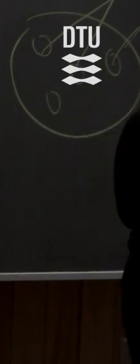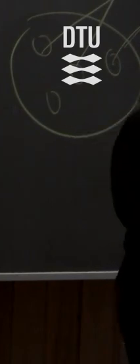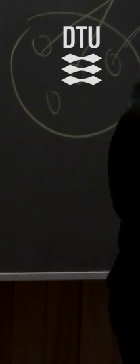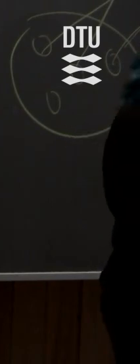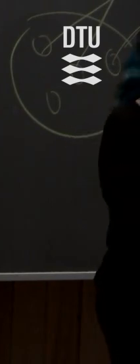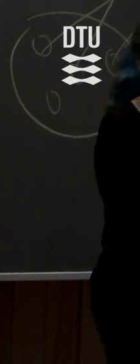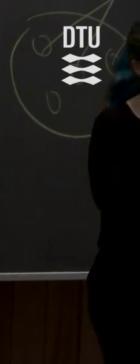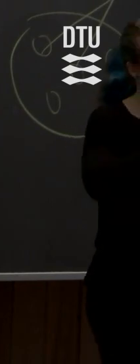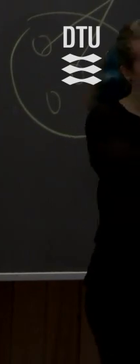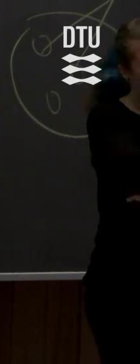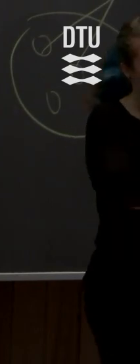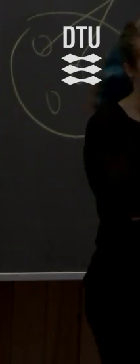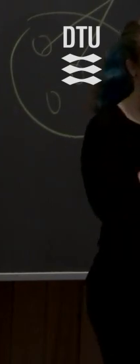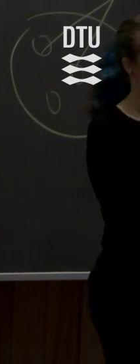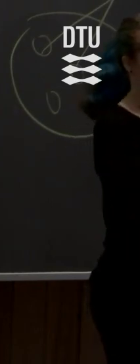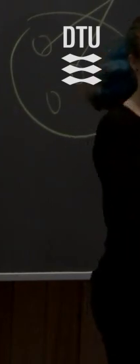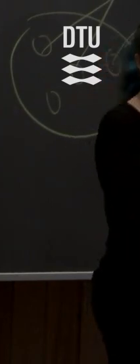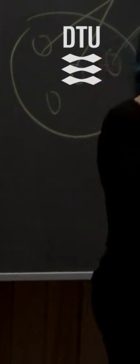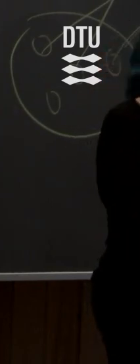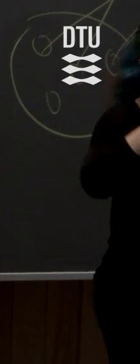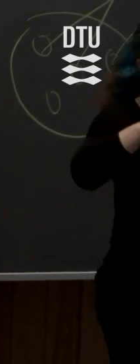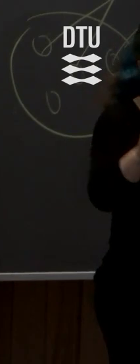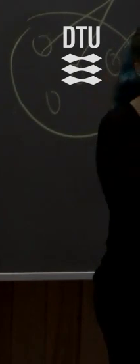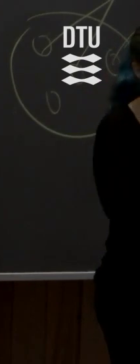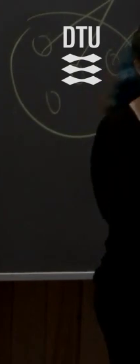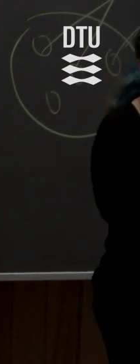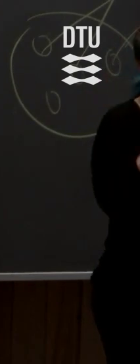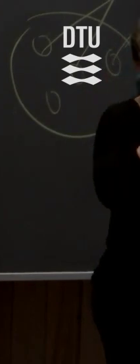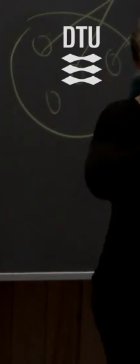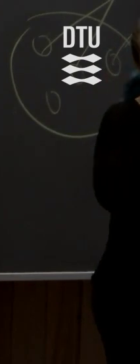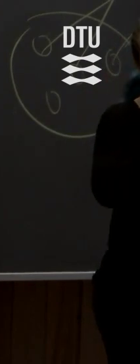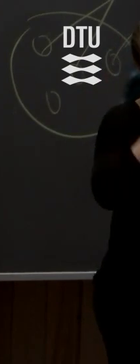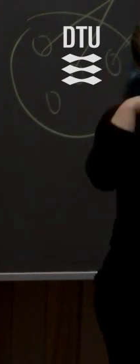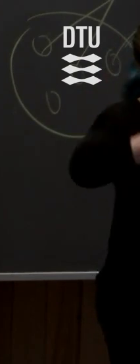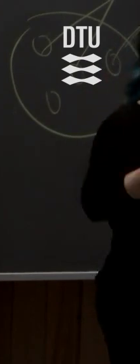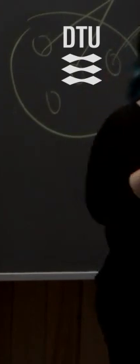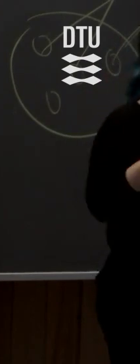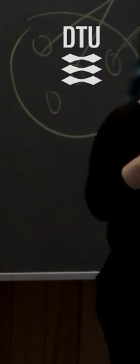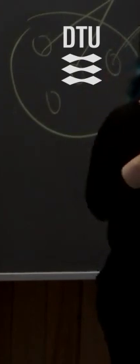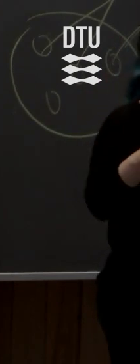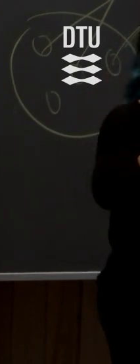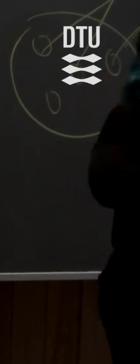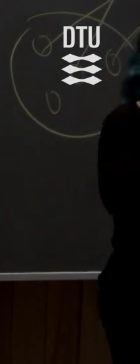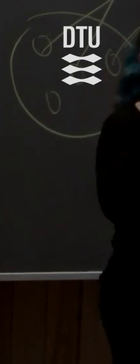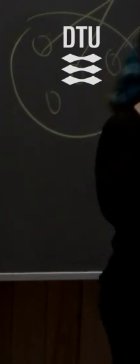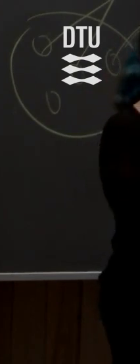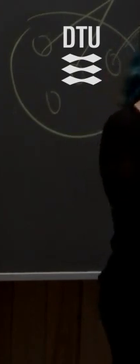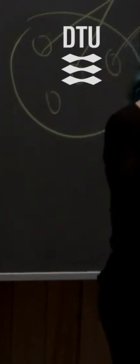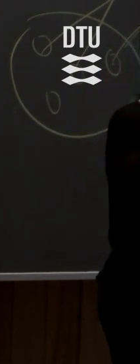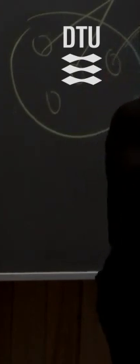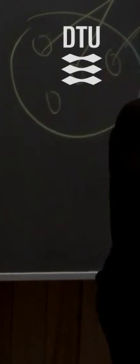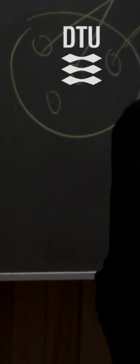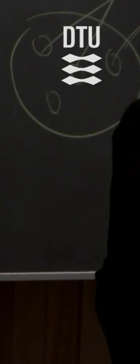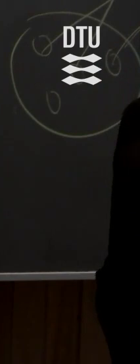would say one of the reasons why our CIS program has been so successful, because we also train managers, is because it's a top-down